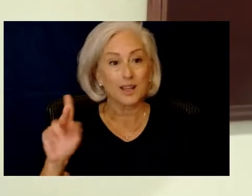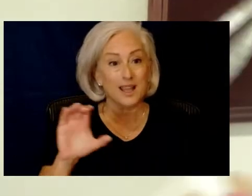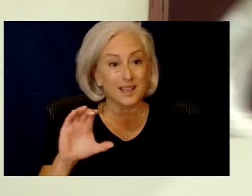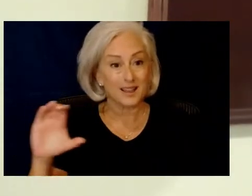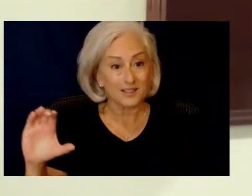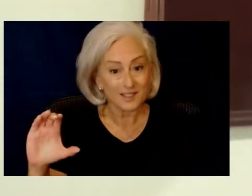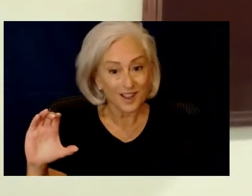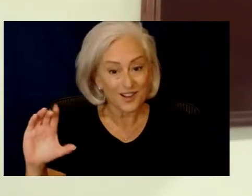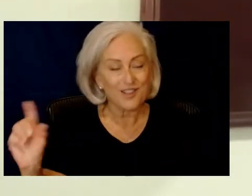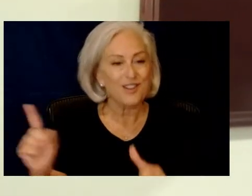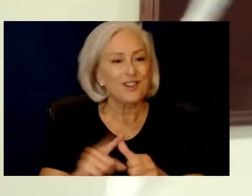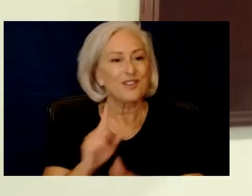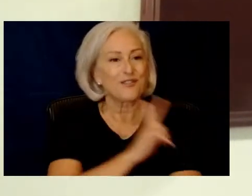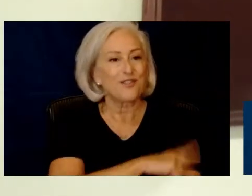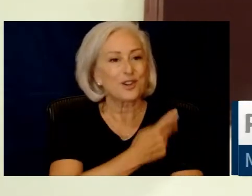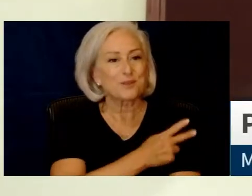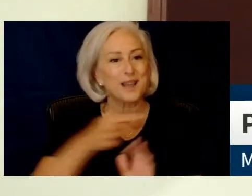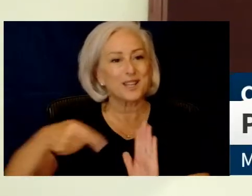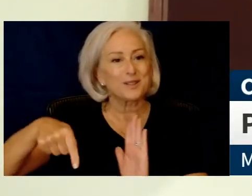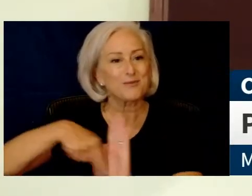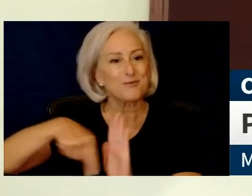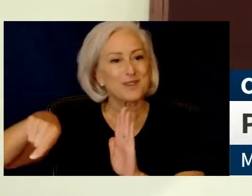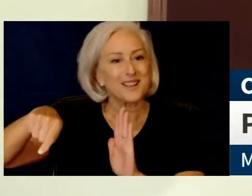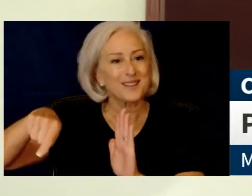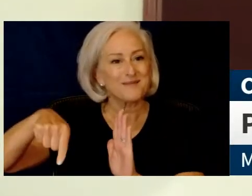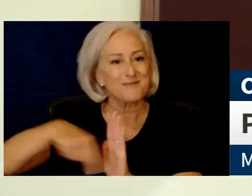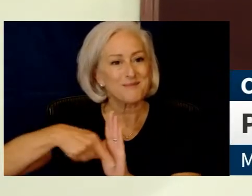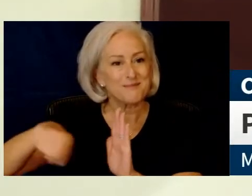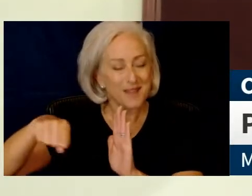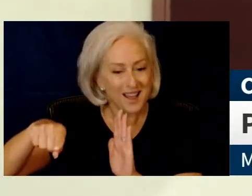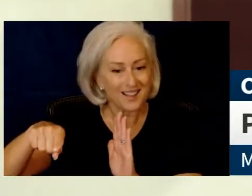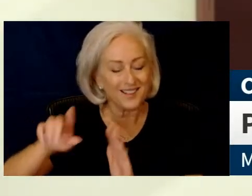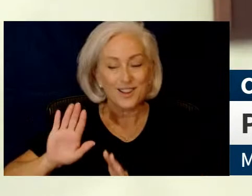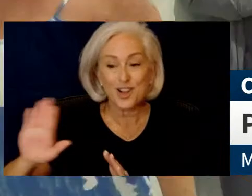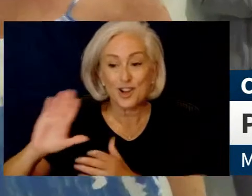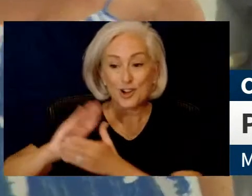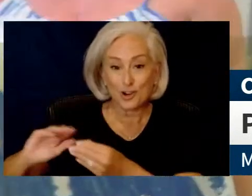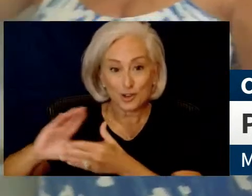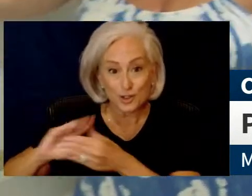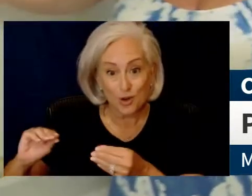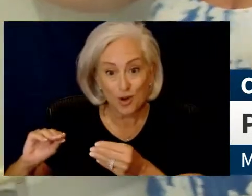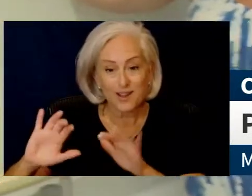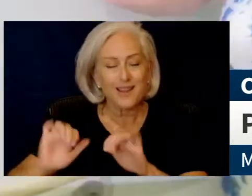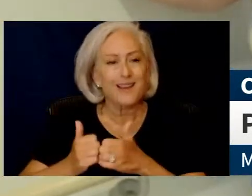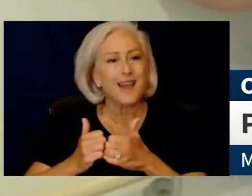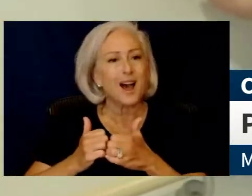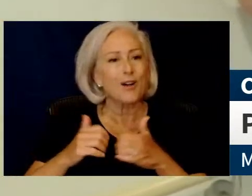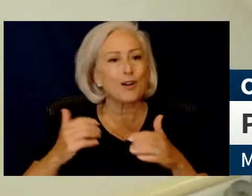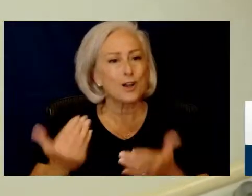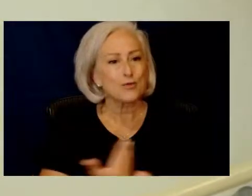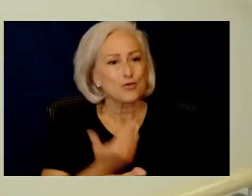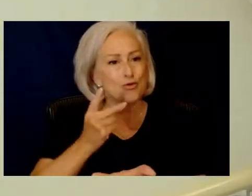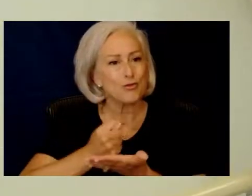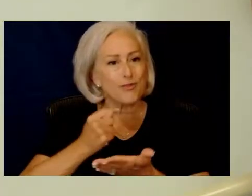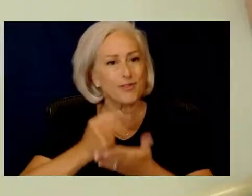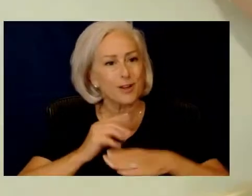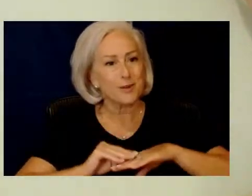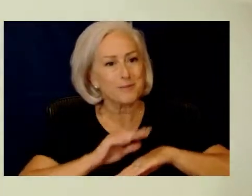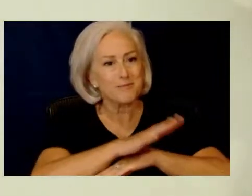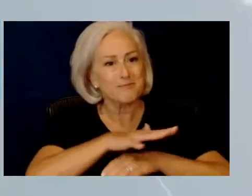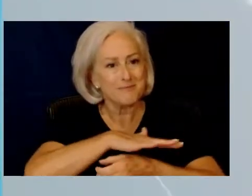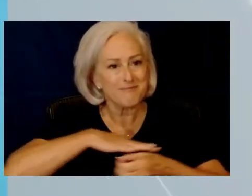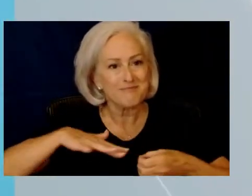rings the bell. Her story and the impact the new therapy is having in the metro. The Morning Medical Update starts